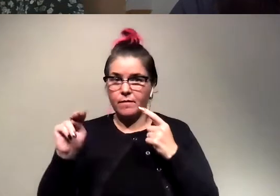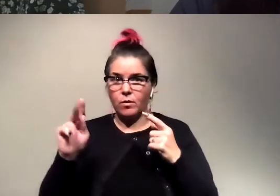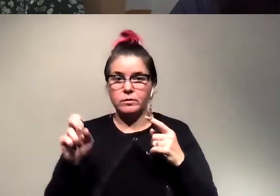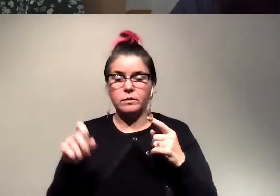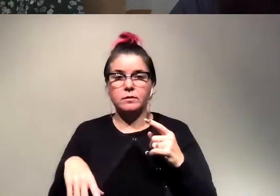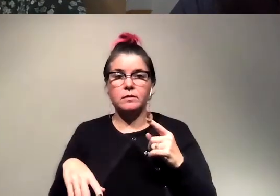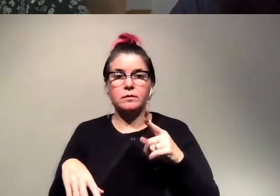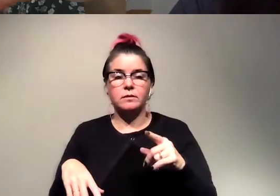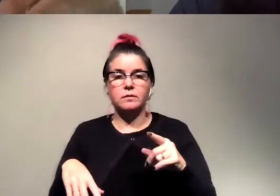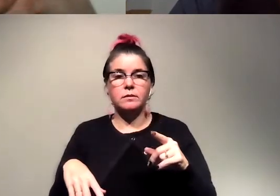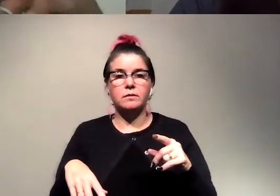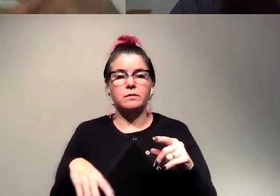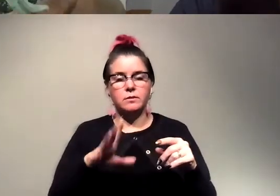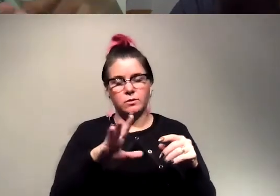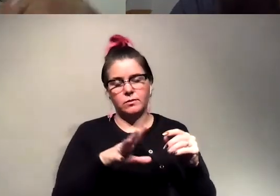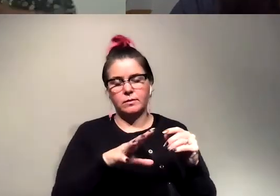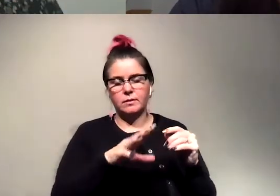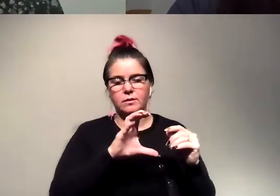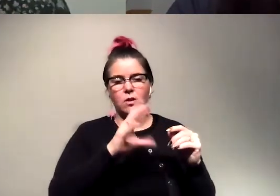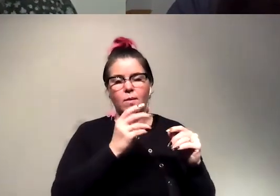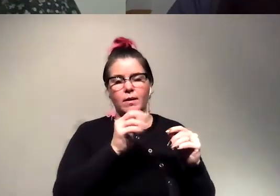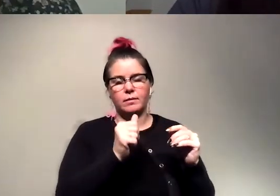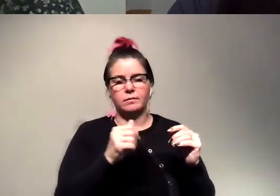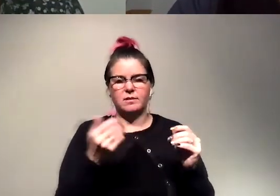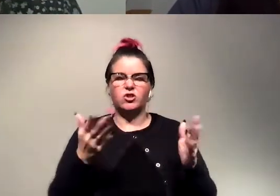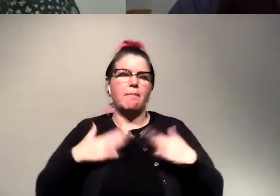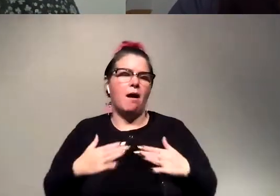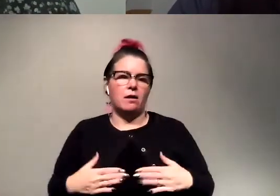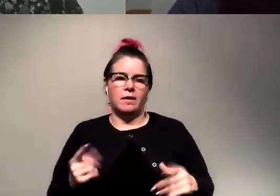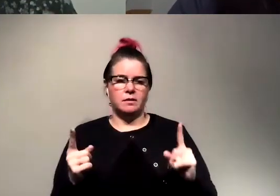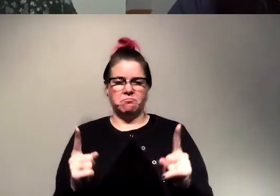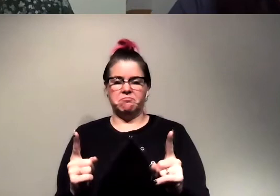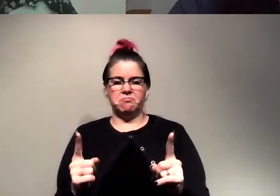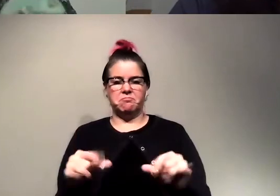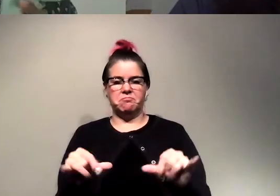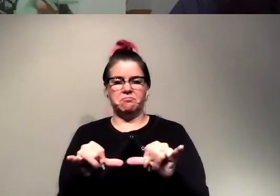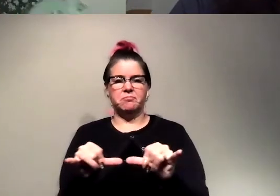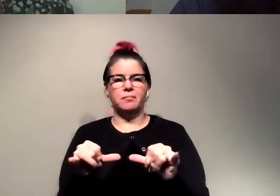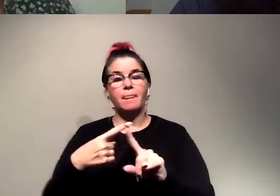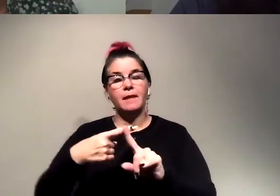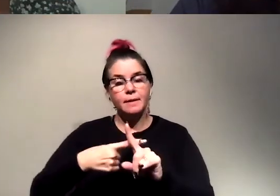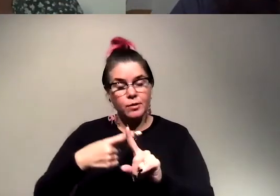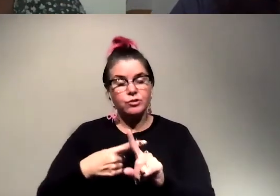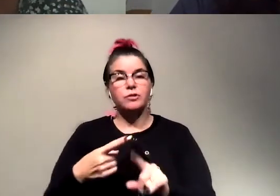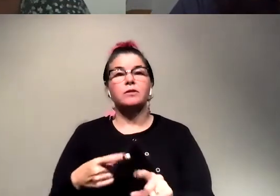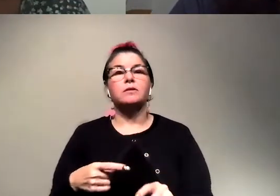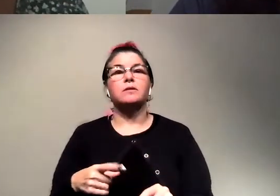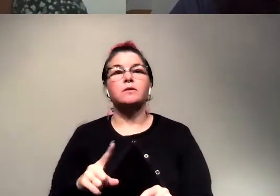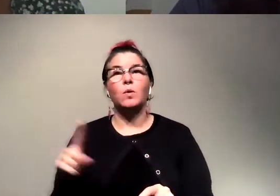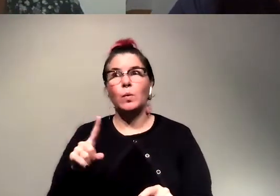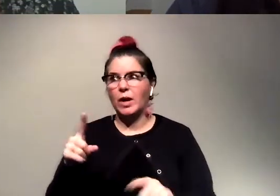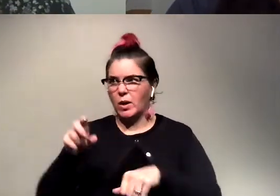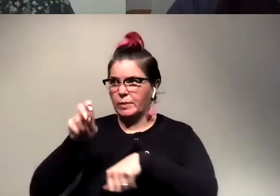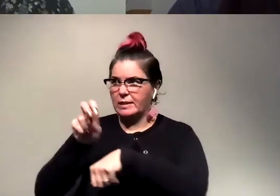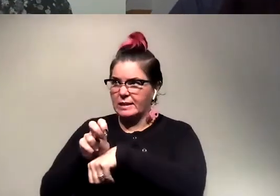down to its cloaca. So that's just its body. Cool. Get its temperature, get the temperature of where it was like sitting, because